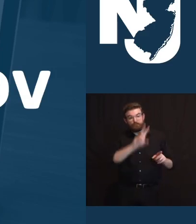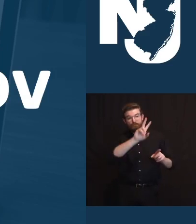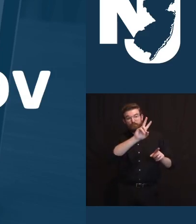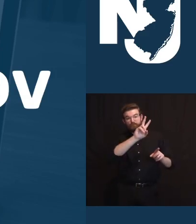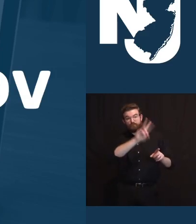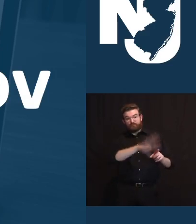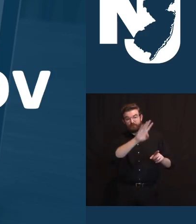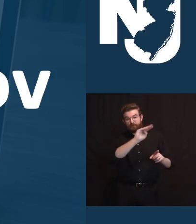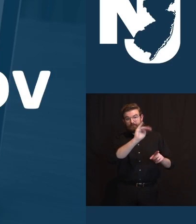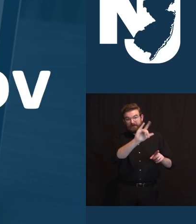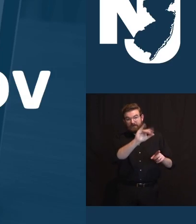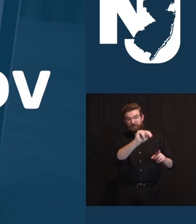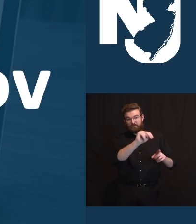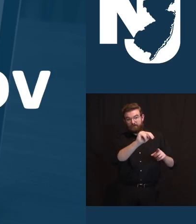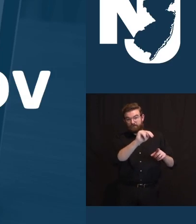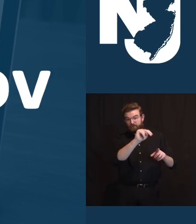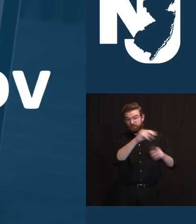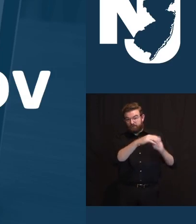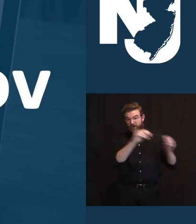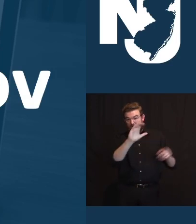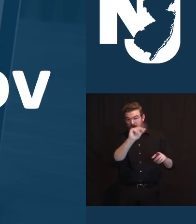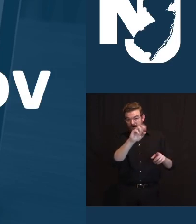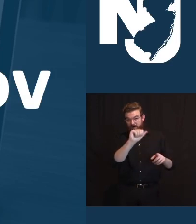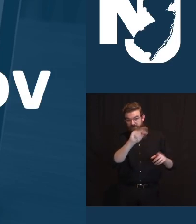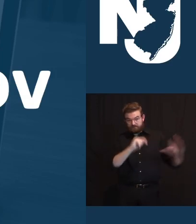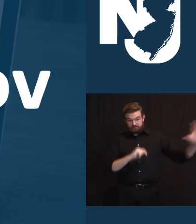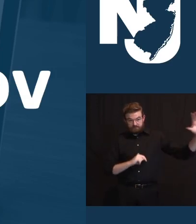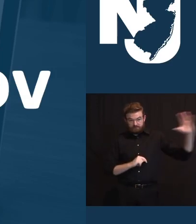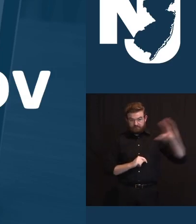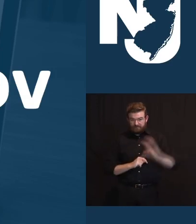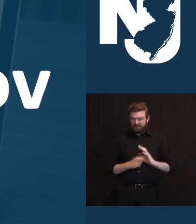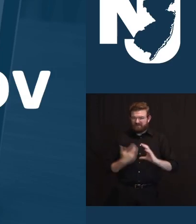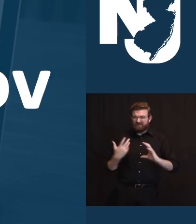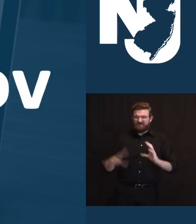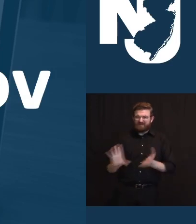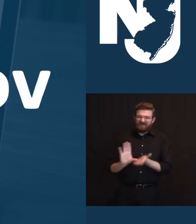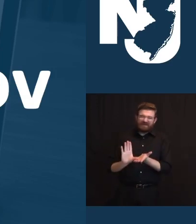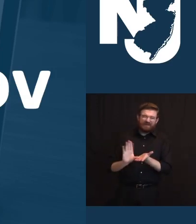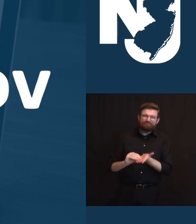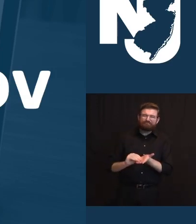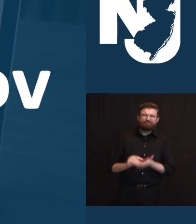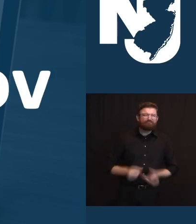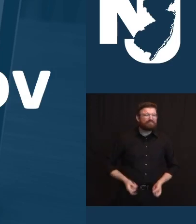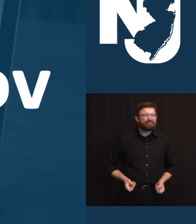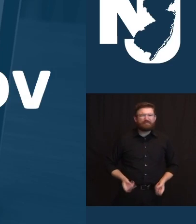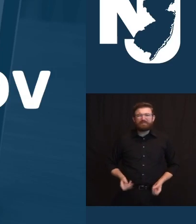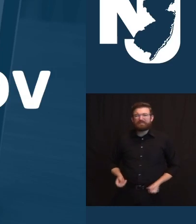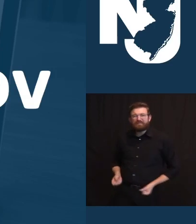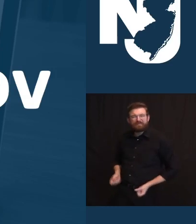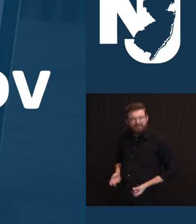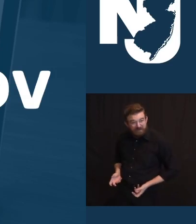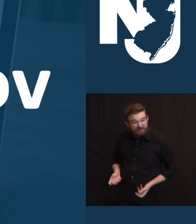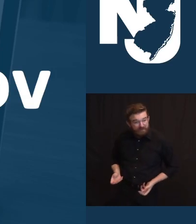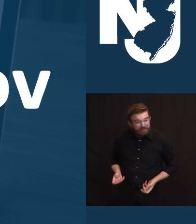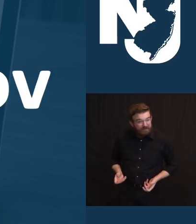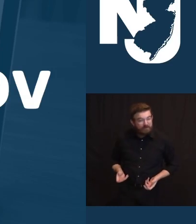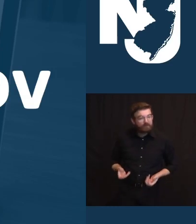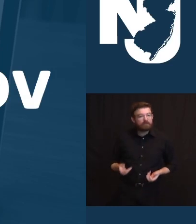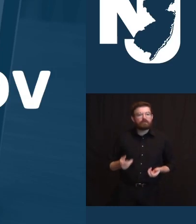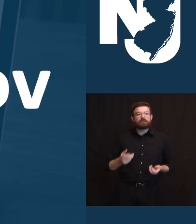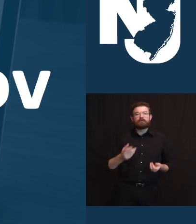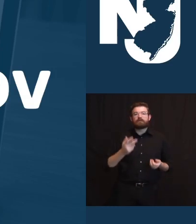either literally gone out the door, or it is allocated already to programs just like that emergency lease program I just